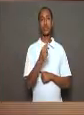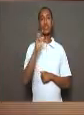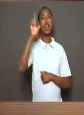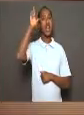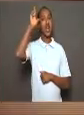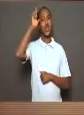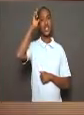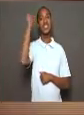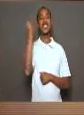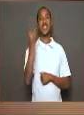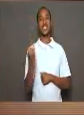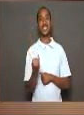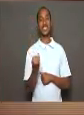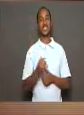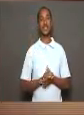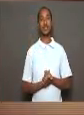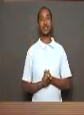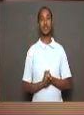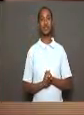Lewis structures.